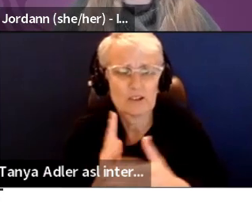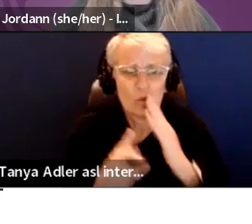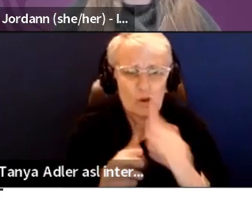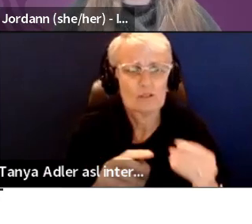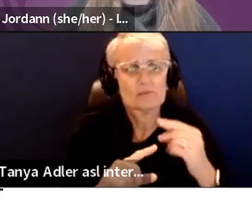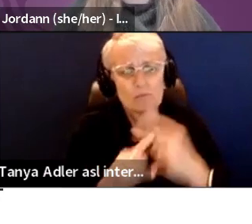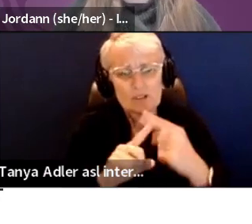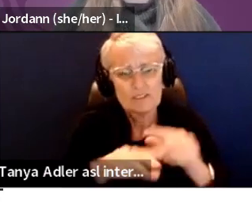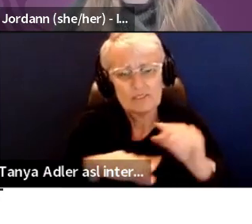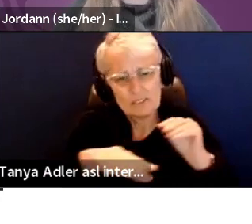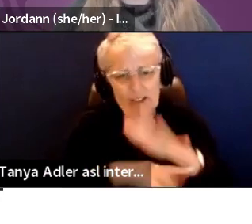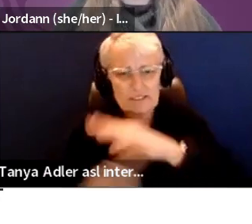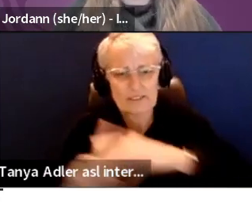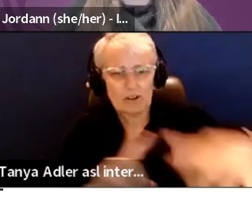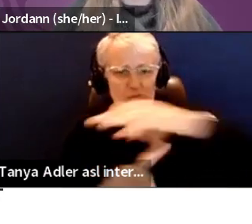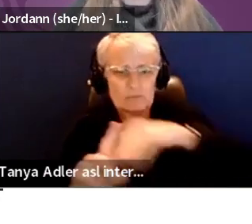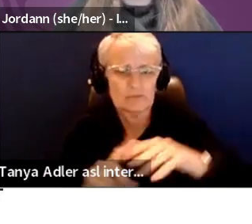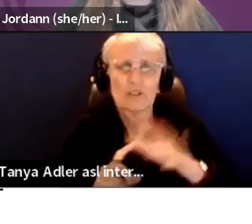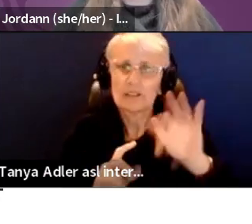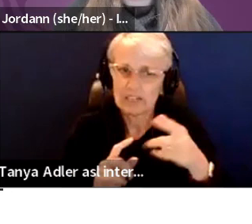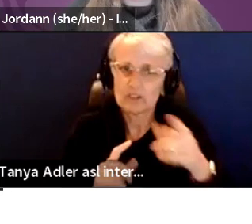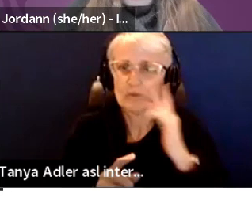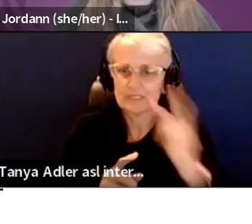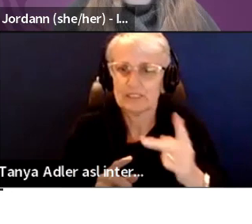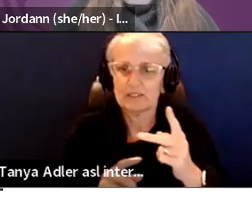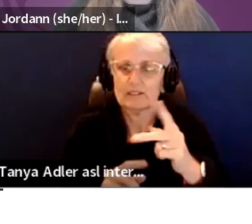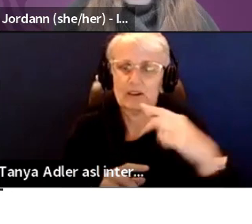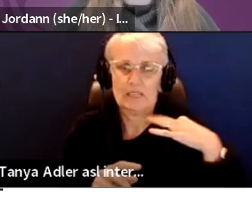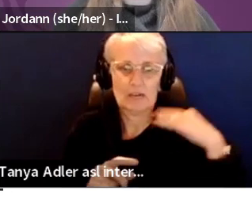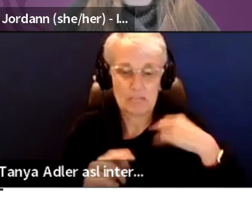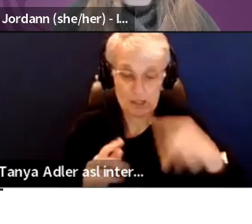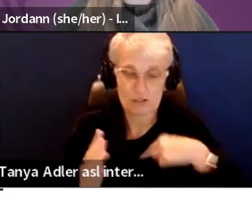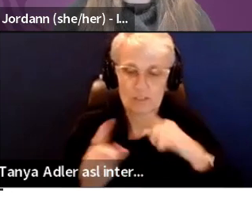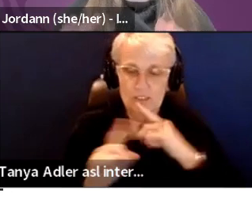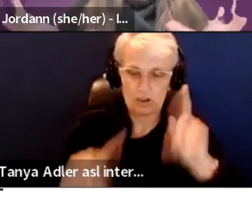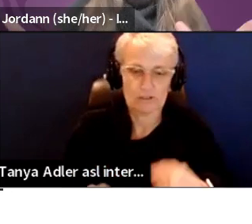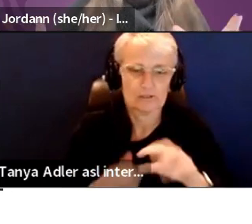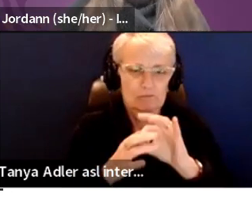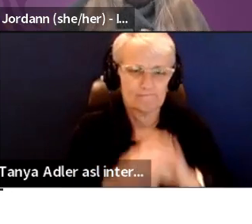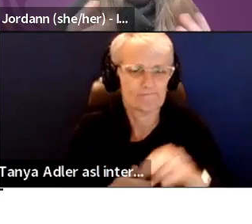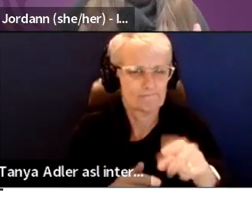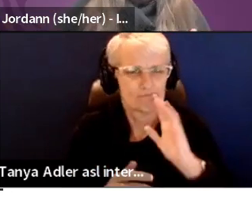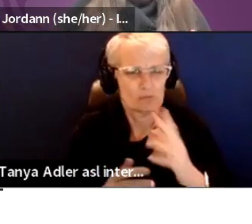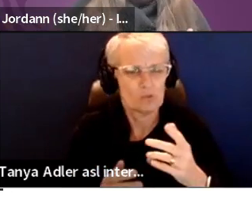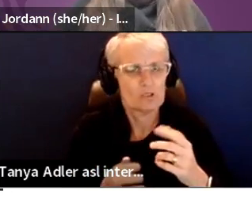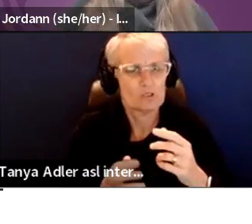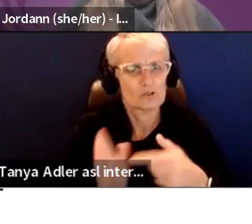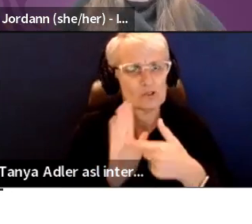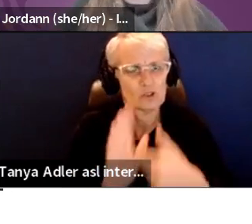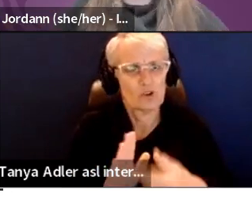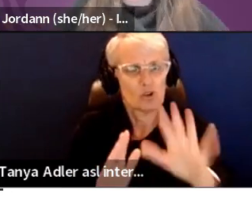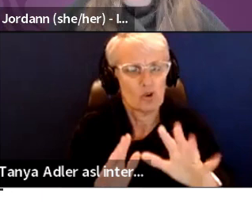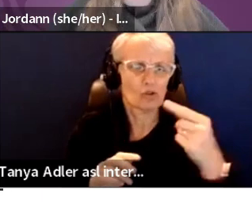on the environment? So this is the main question that you will see, that you will answer in terms of that will communicate the green